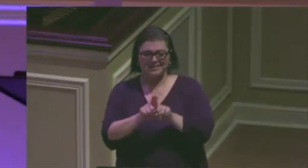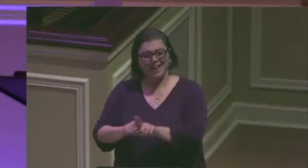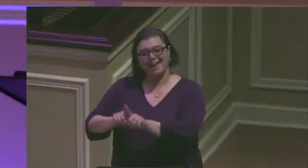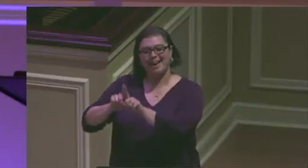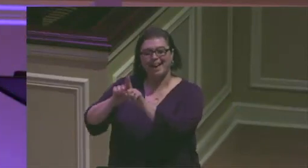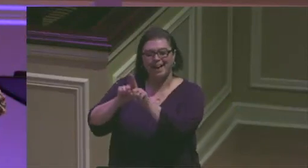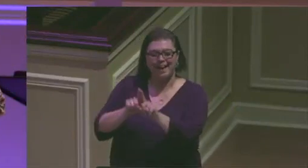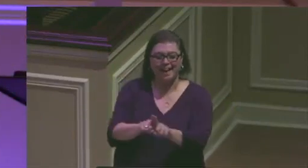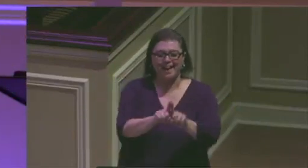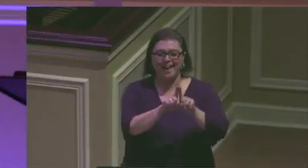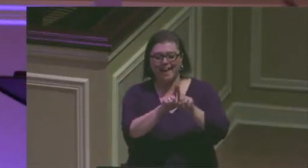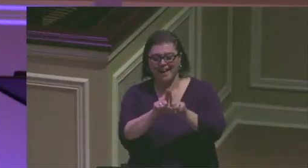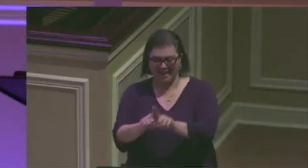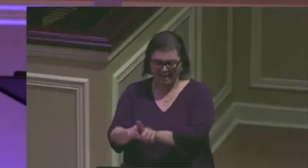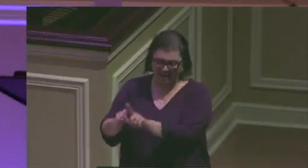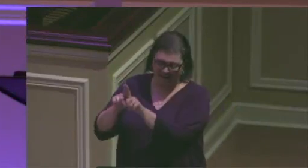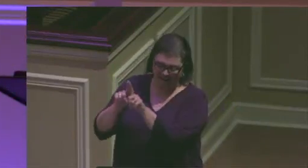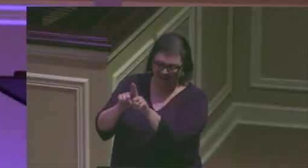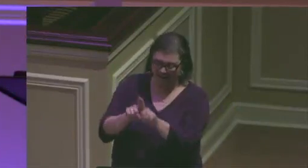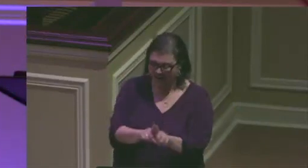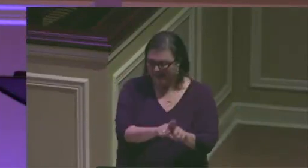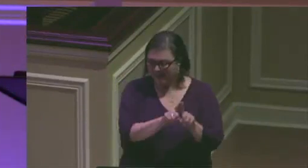my